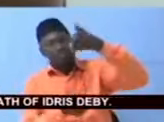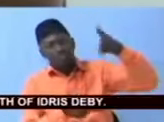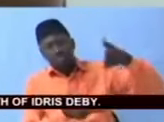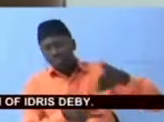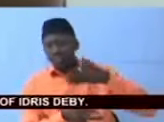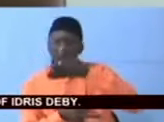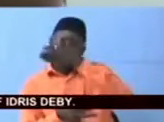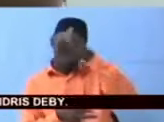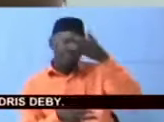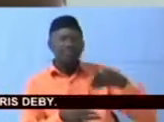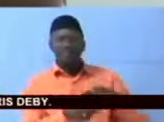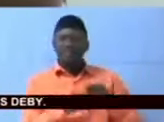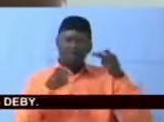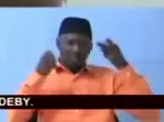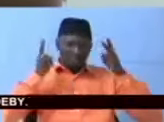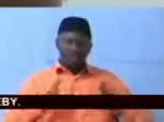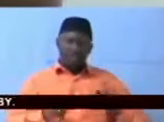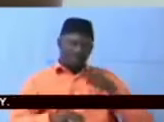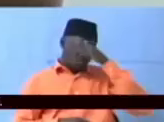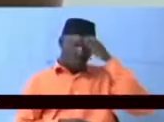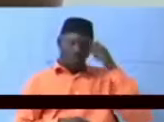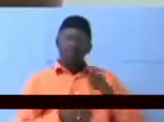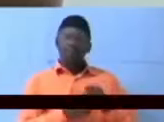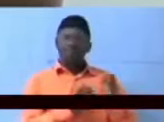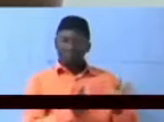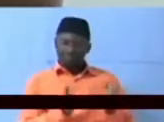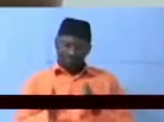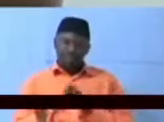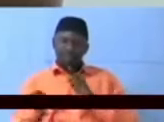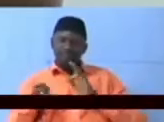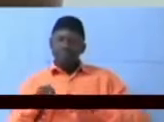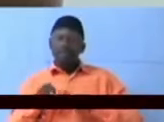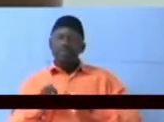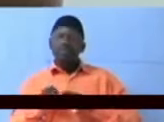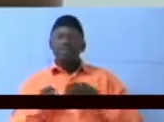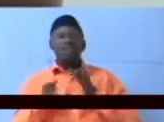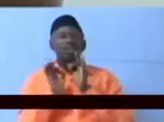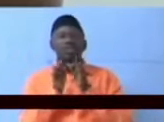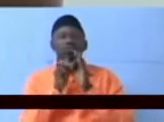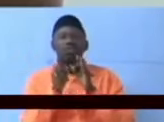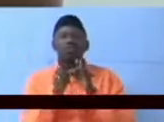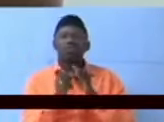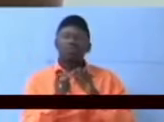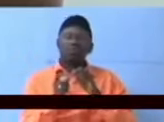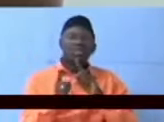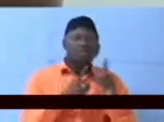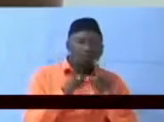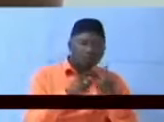You shall also discuss before this commission the encounter you had with the NIA.